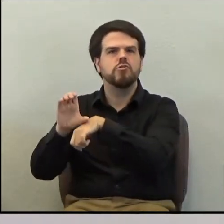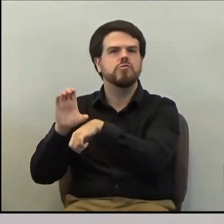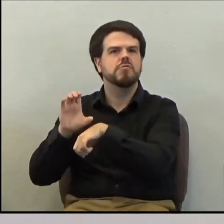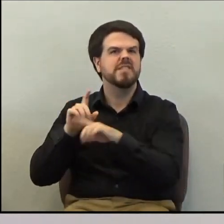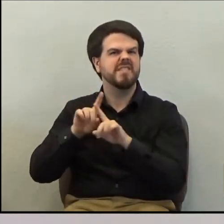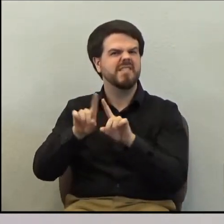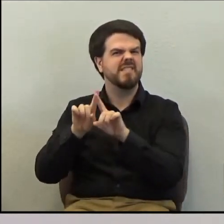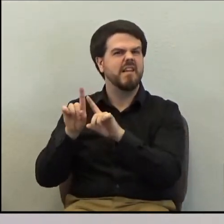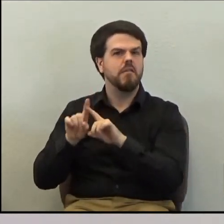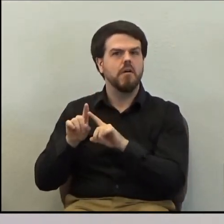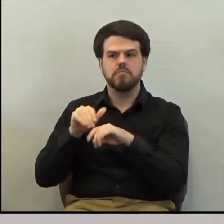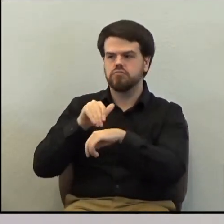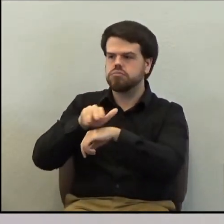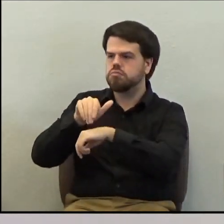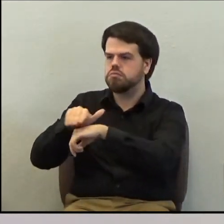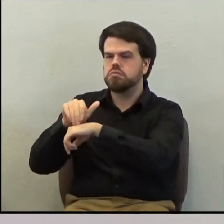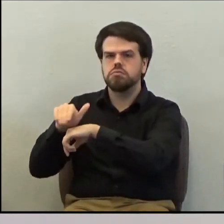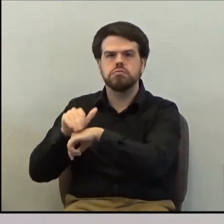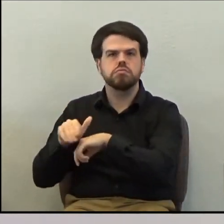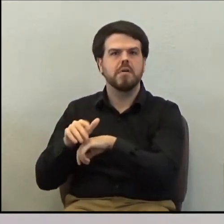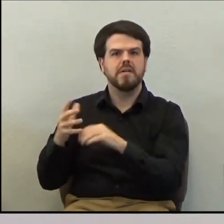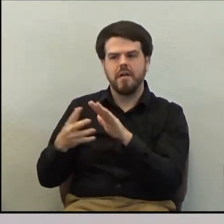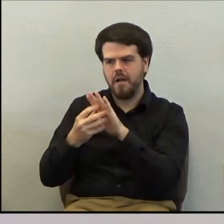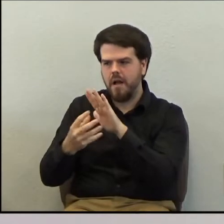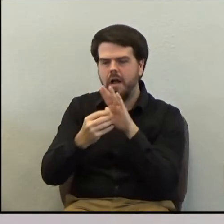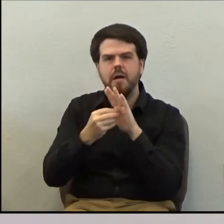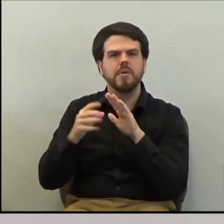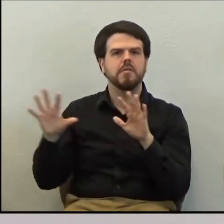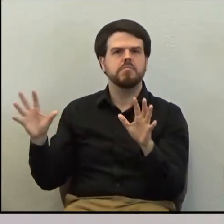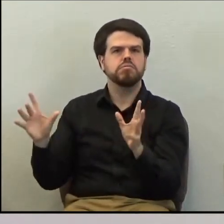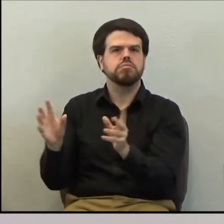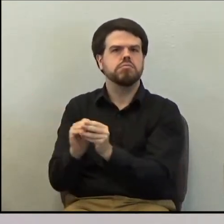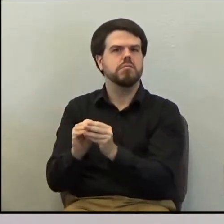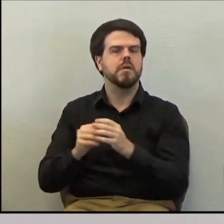these churches got letters from the apostles and copied them,